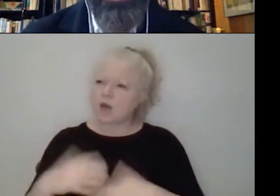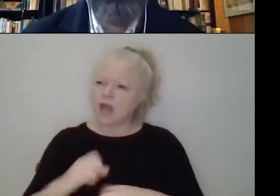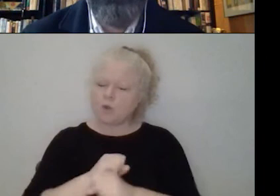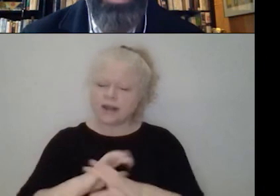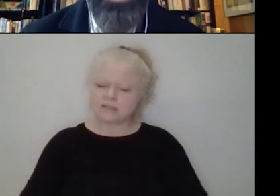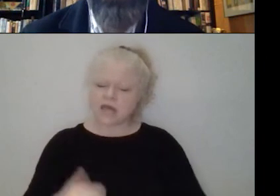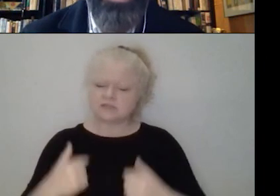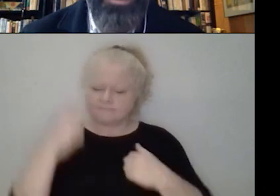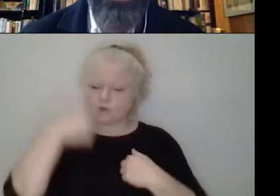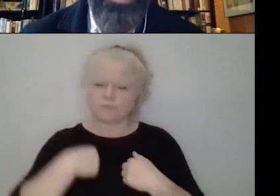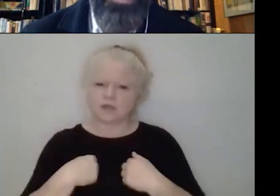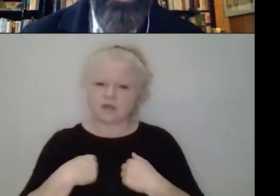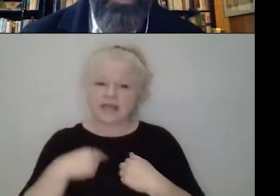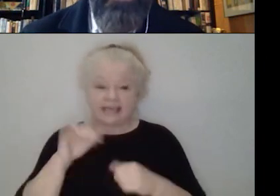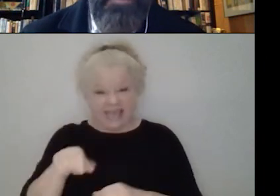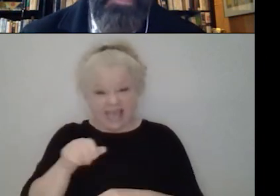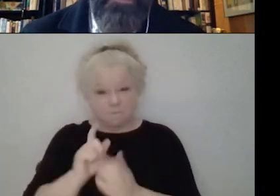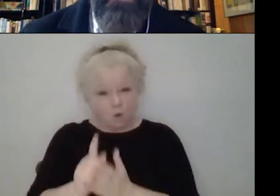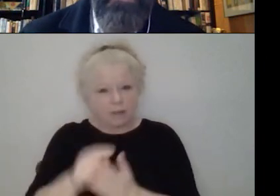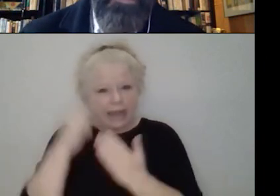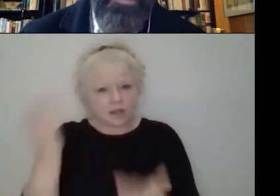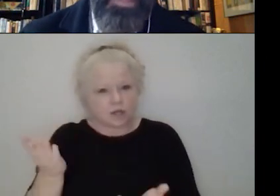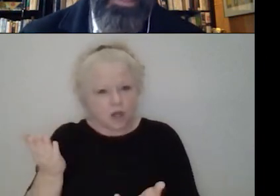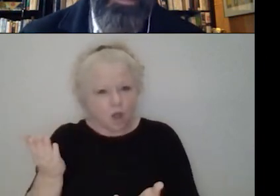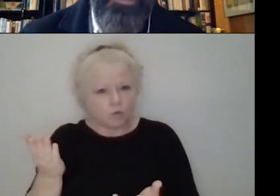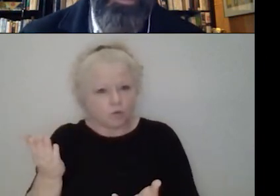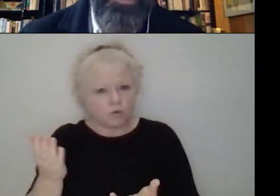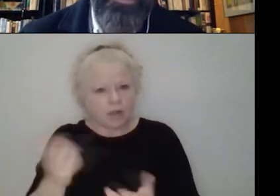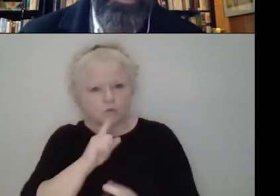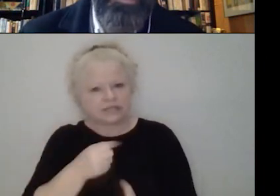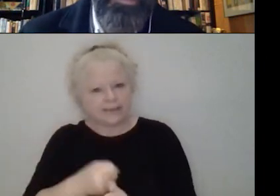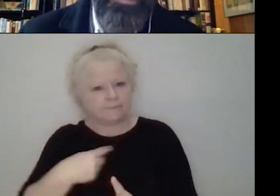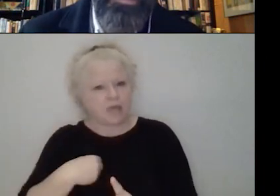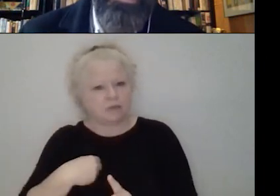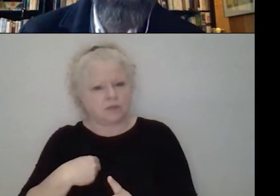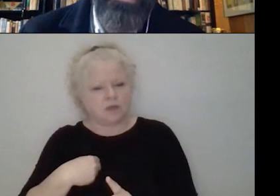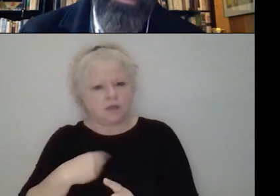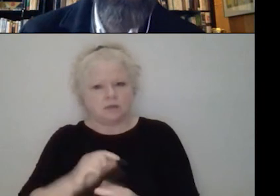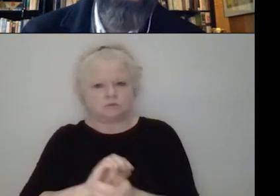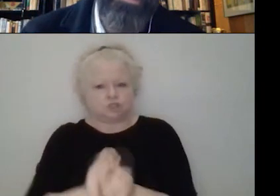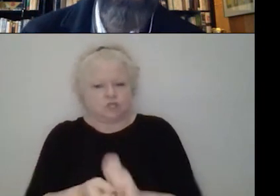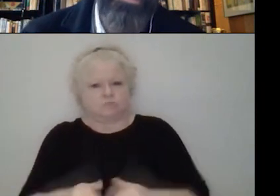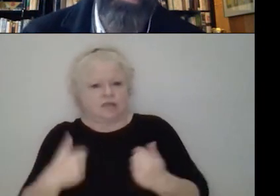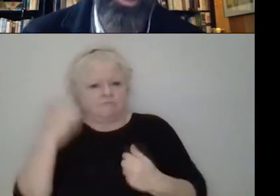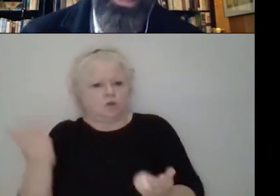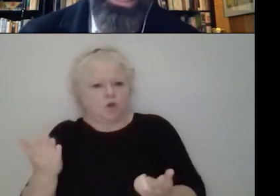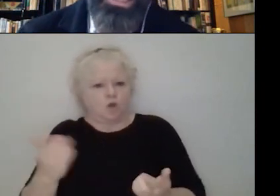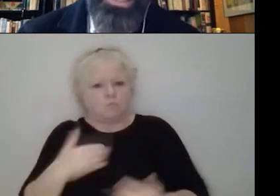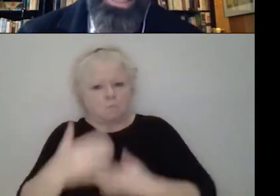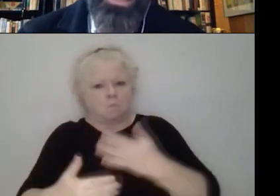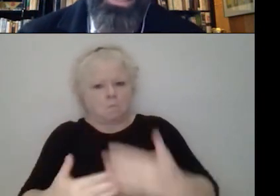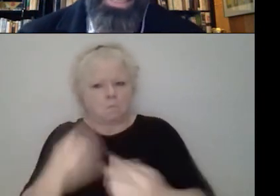was. I didn't even really know at the time at how these things shape you as a person.